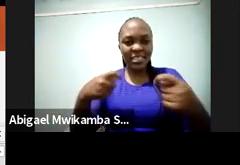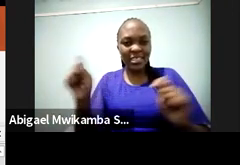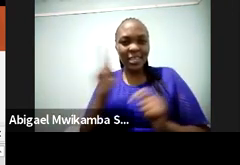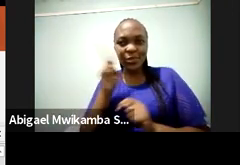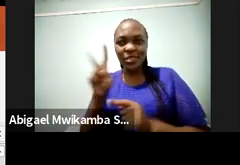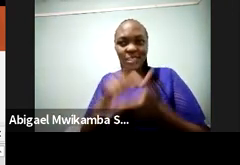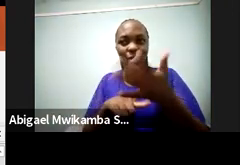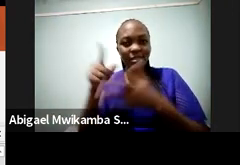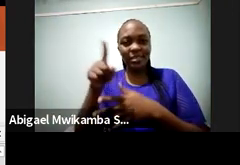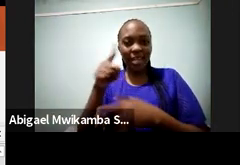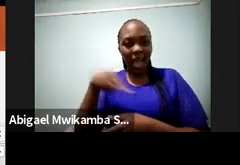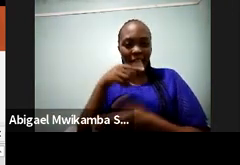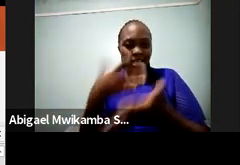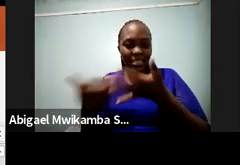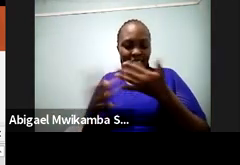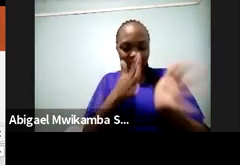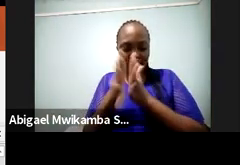topic of the day. Just a minute.